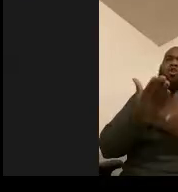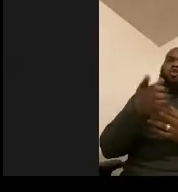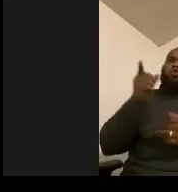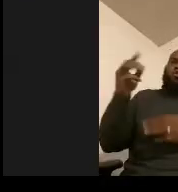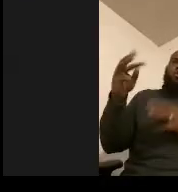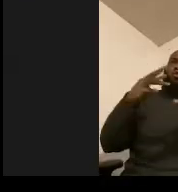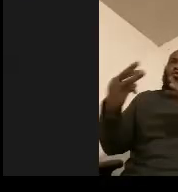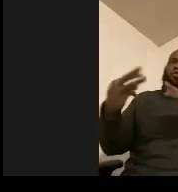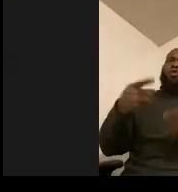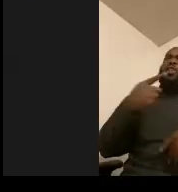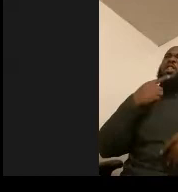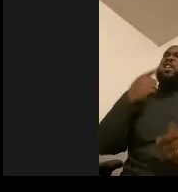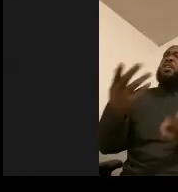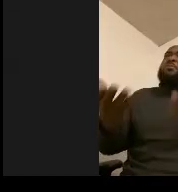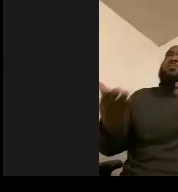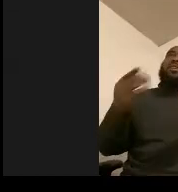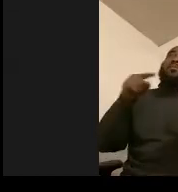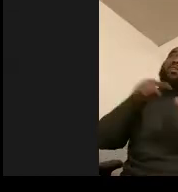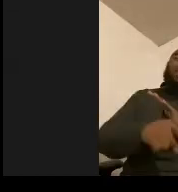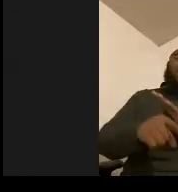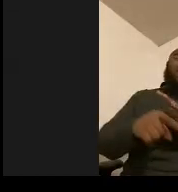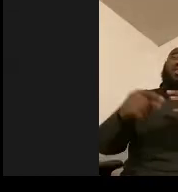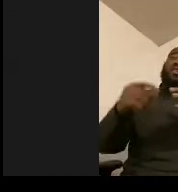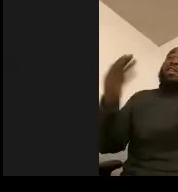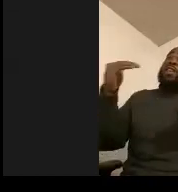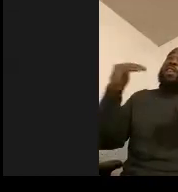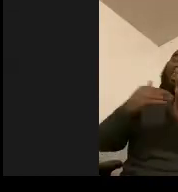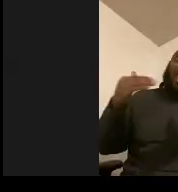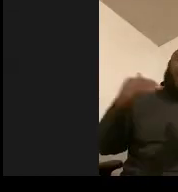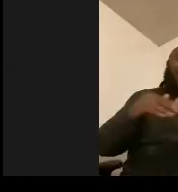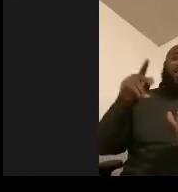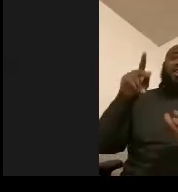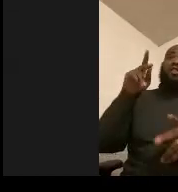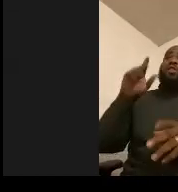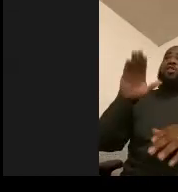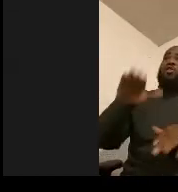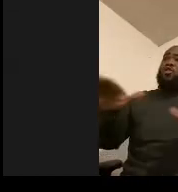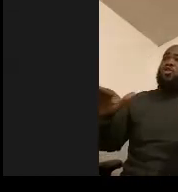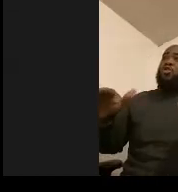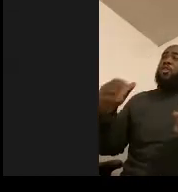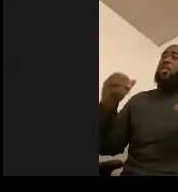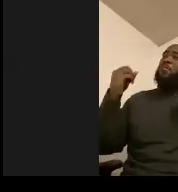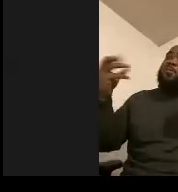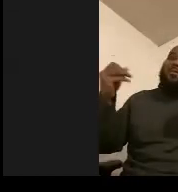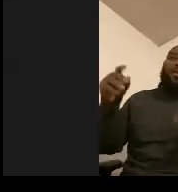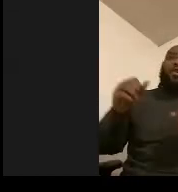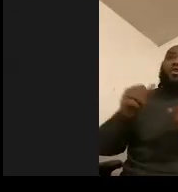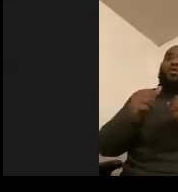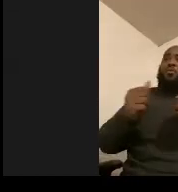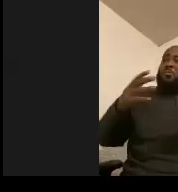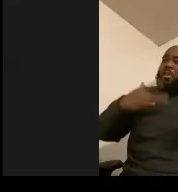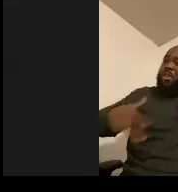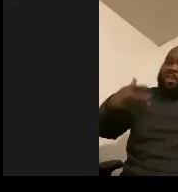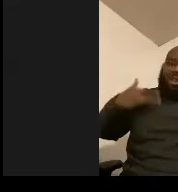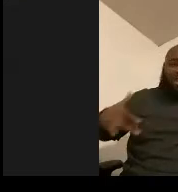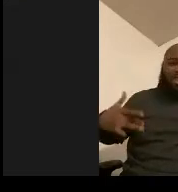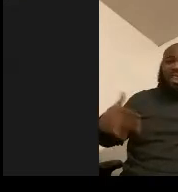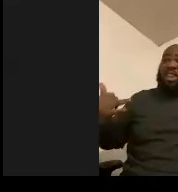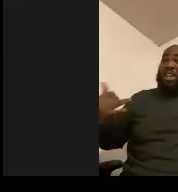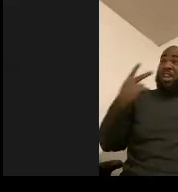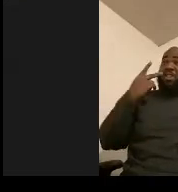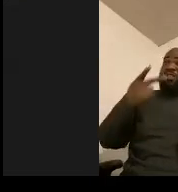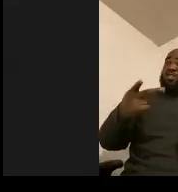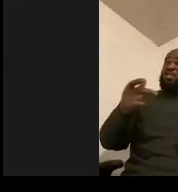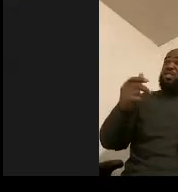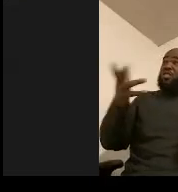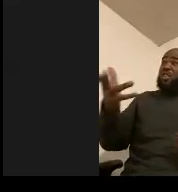mostly children, thousands of the children homeless, without clothes. And now look at how the gender questions come in. They see the